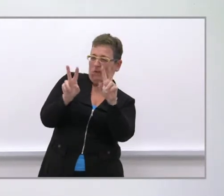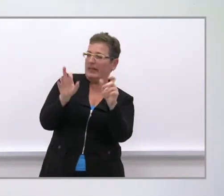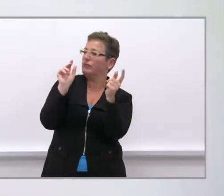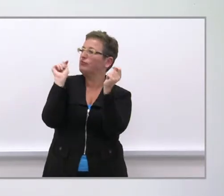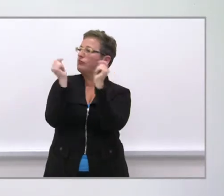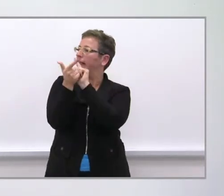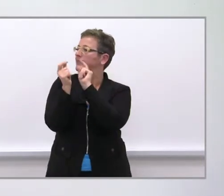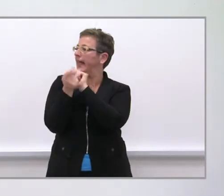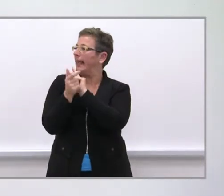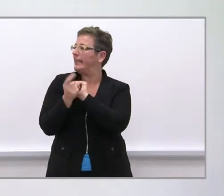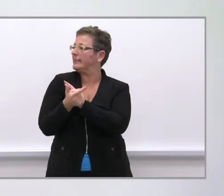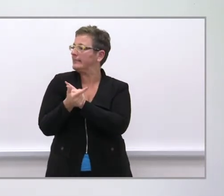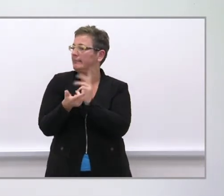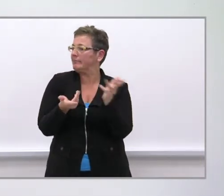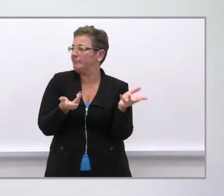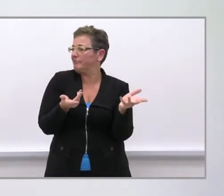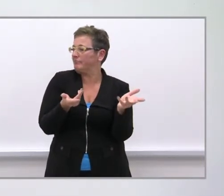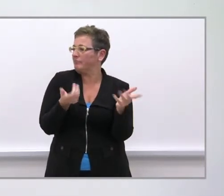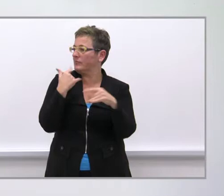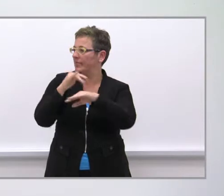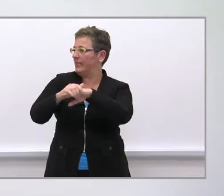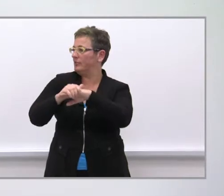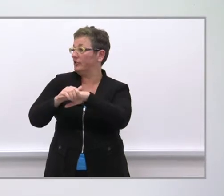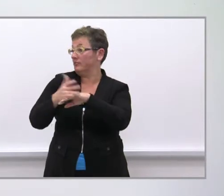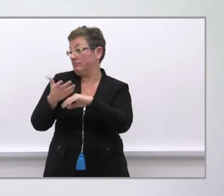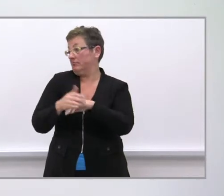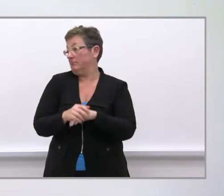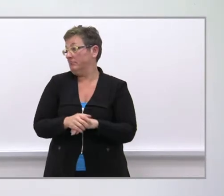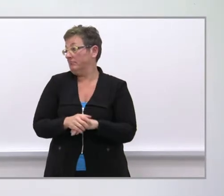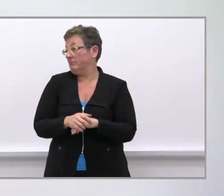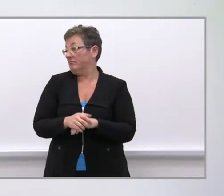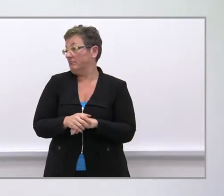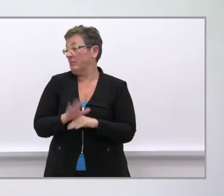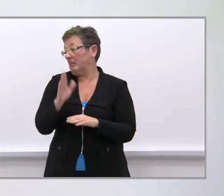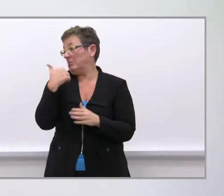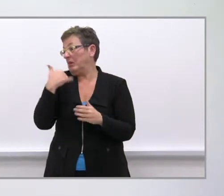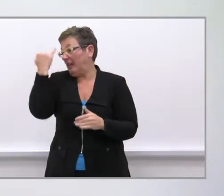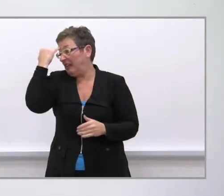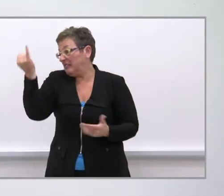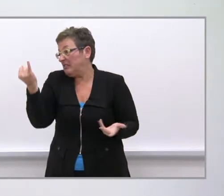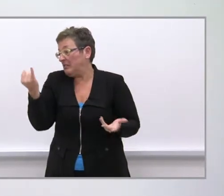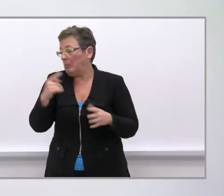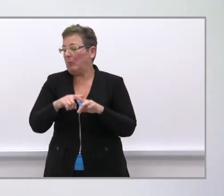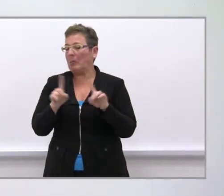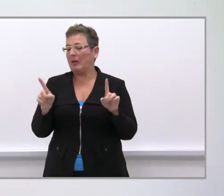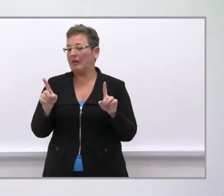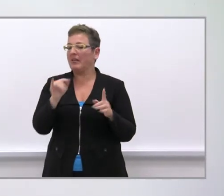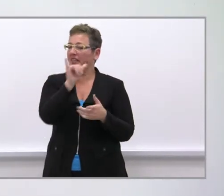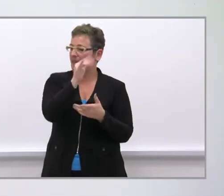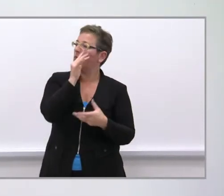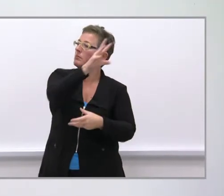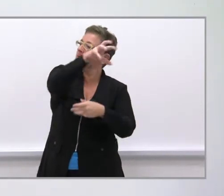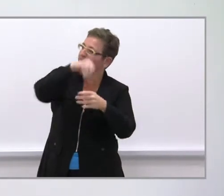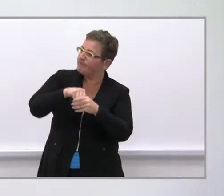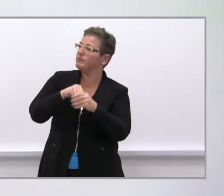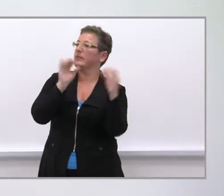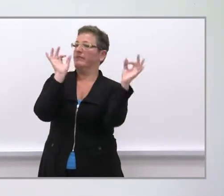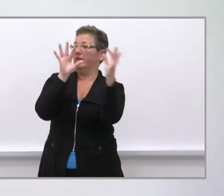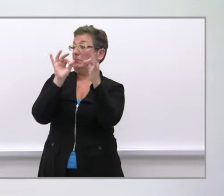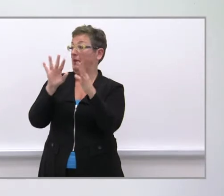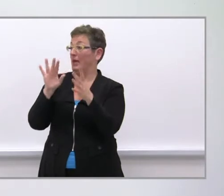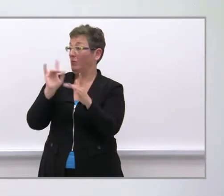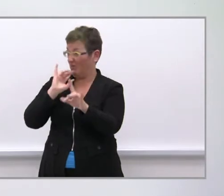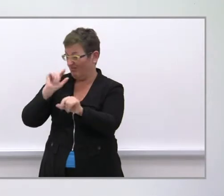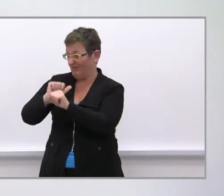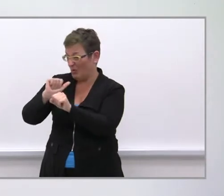them into English, and it will become part of the feedback. Would